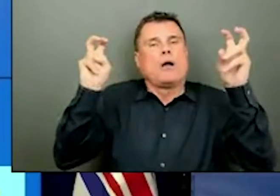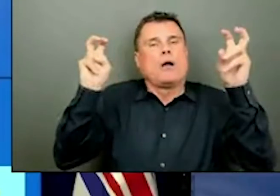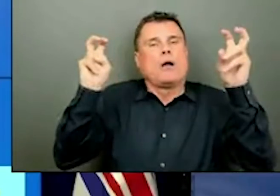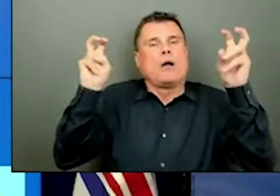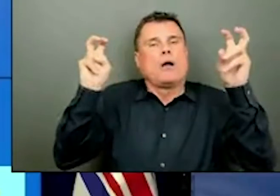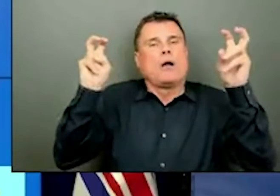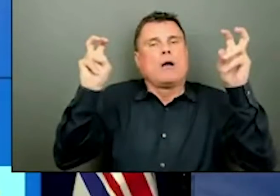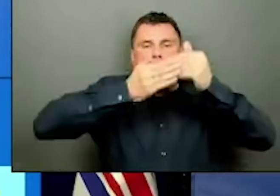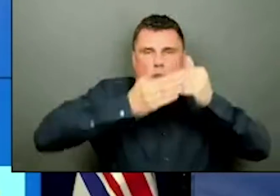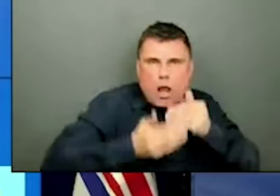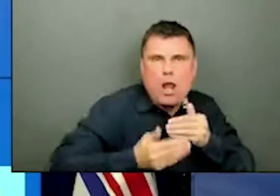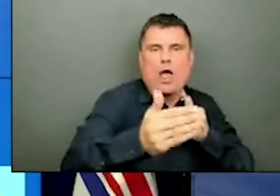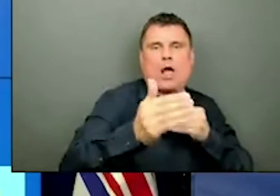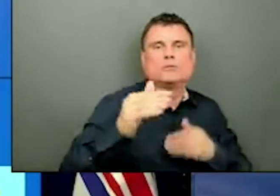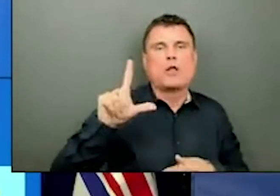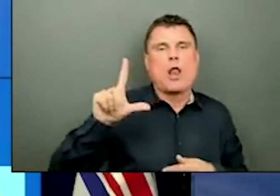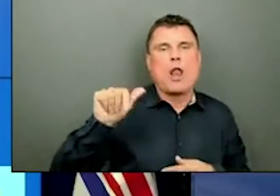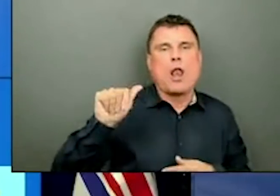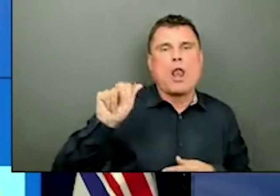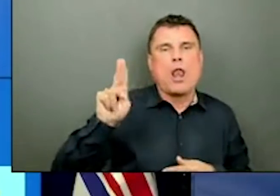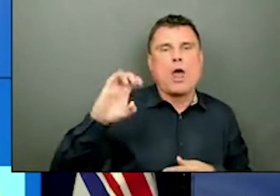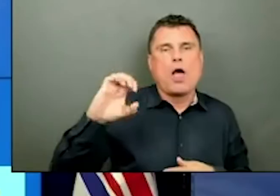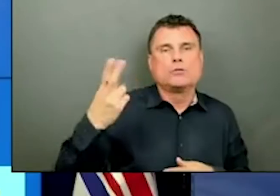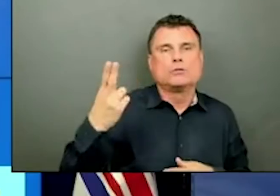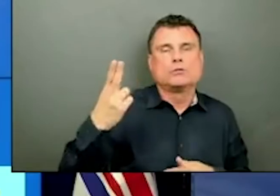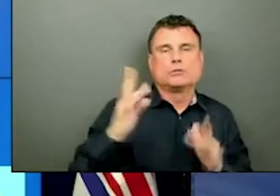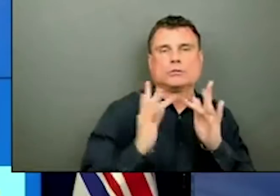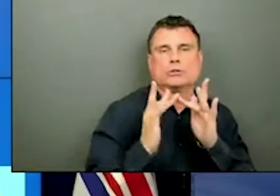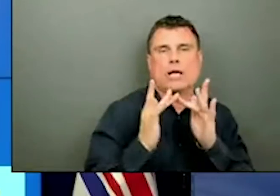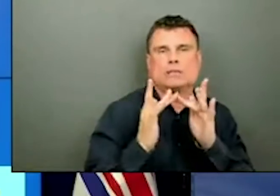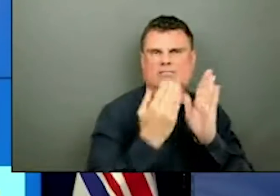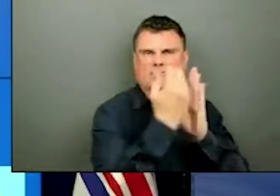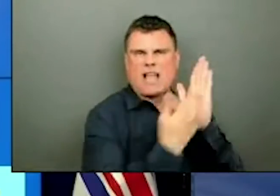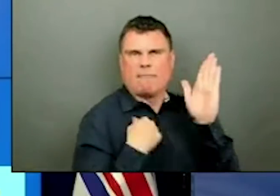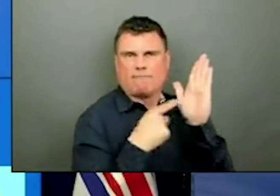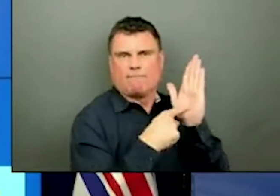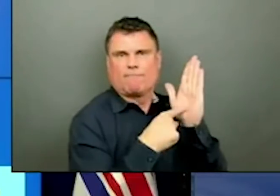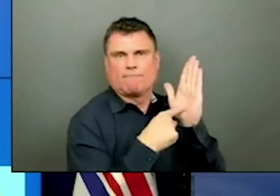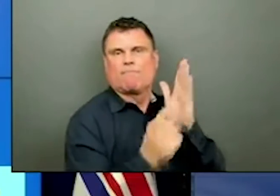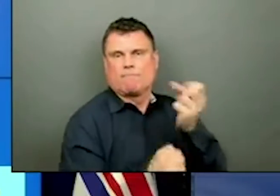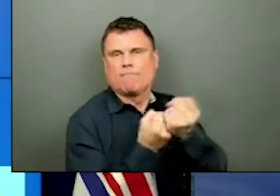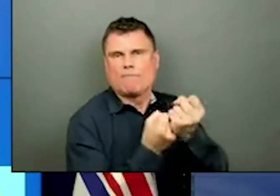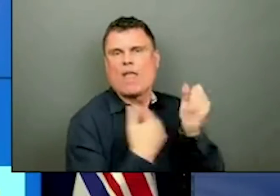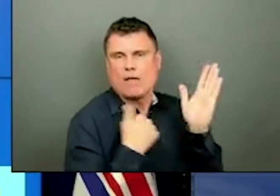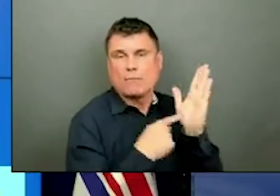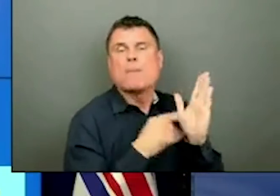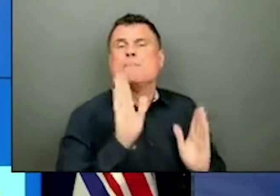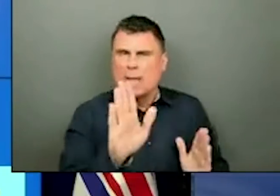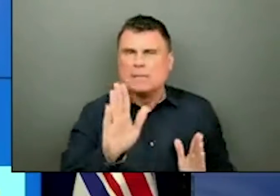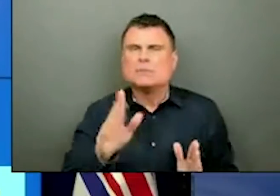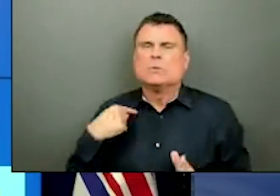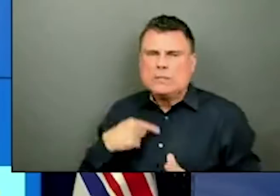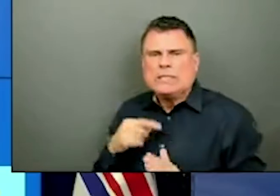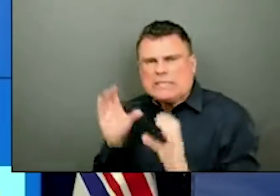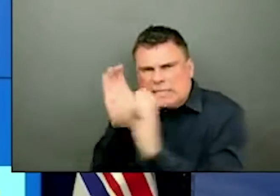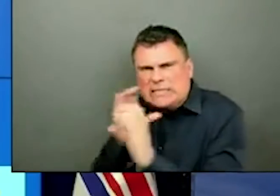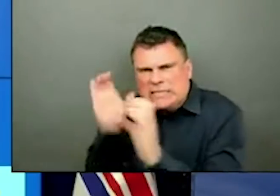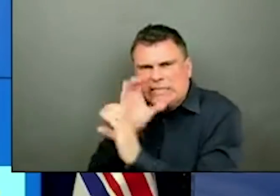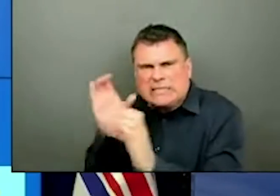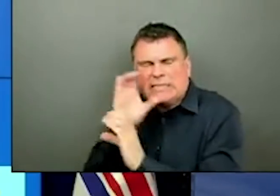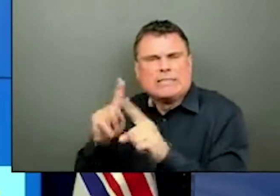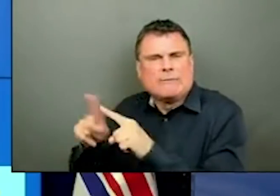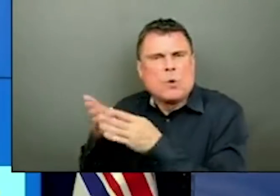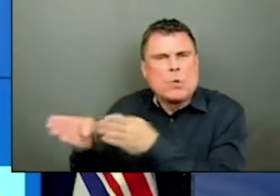donations. But of course, we know there's more needs, and we're going to continue to find ways to support as many not-for-profits as